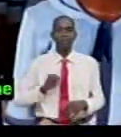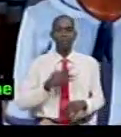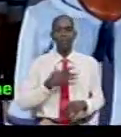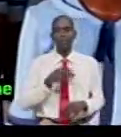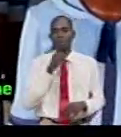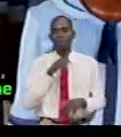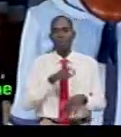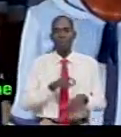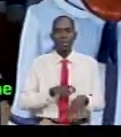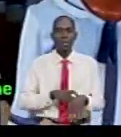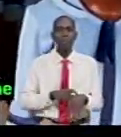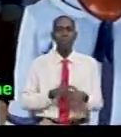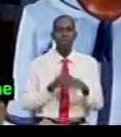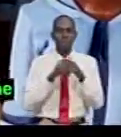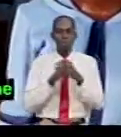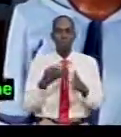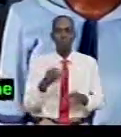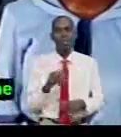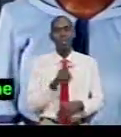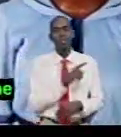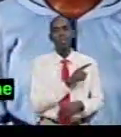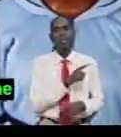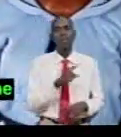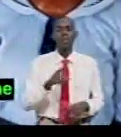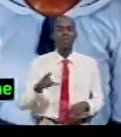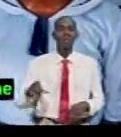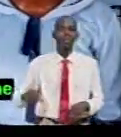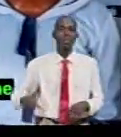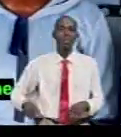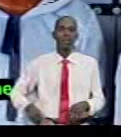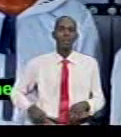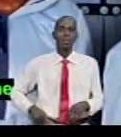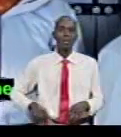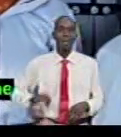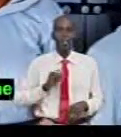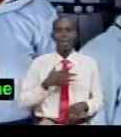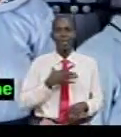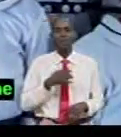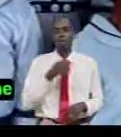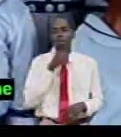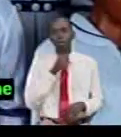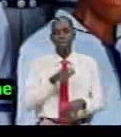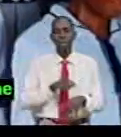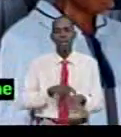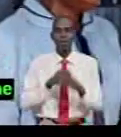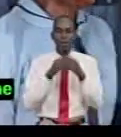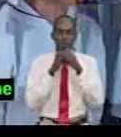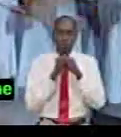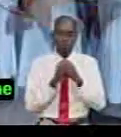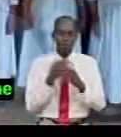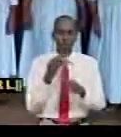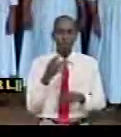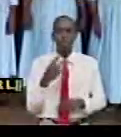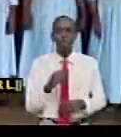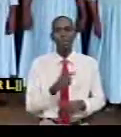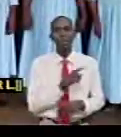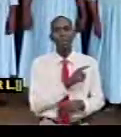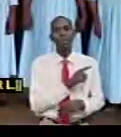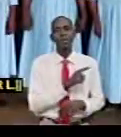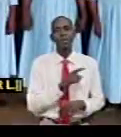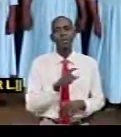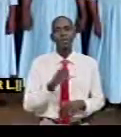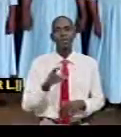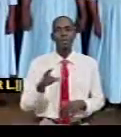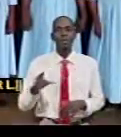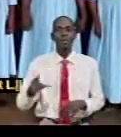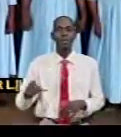Lord. I like the old time, worship of the Lord. I like the old time, worship of the